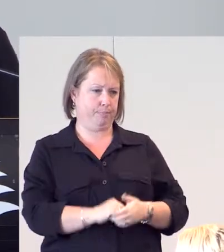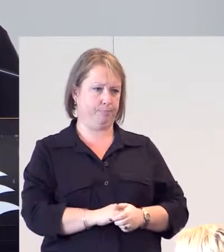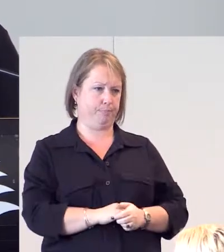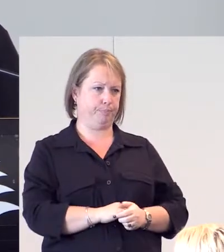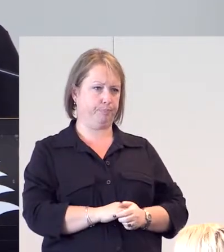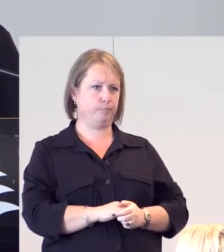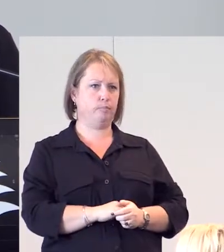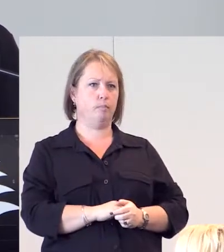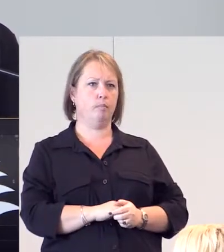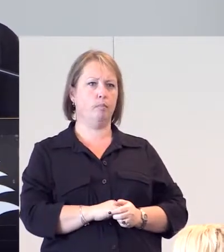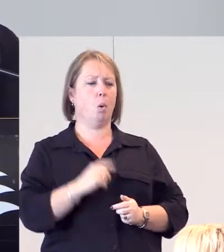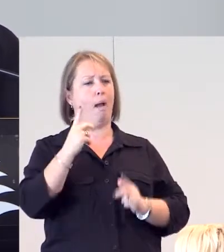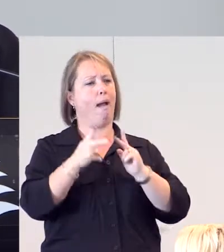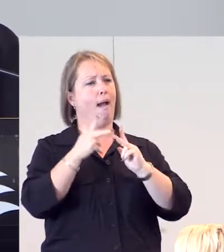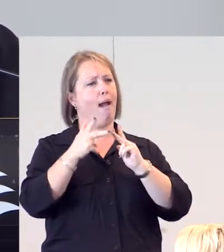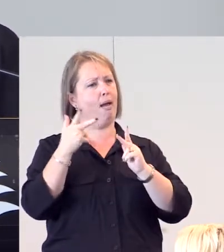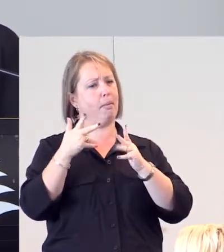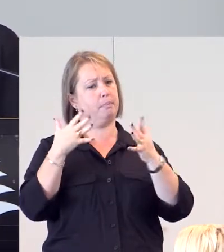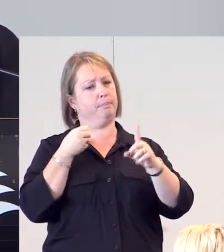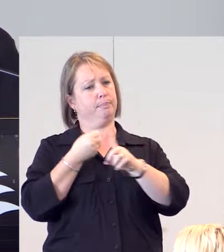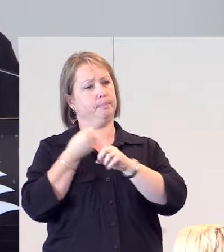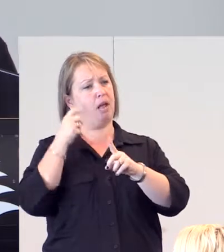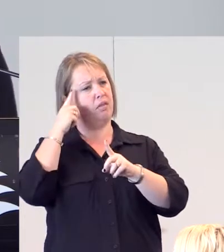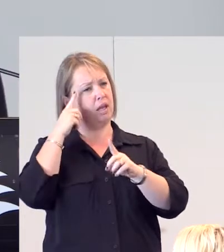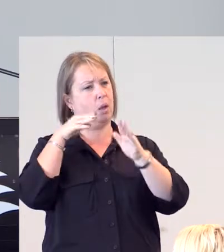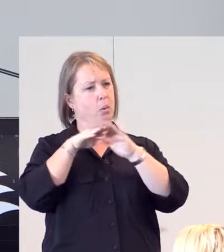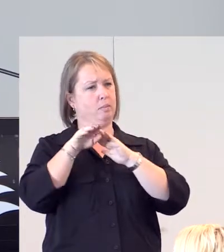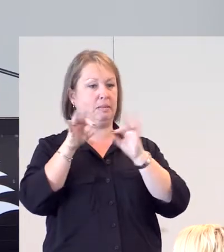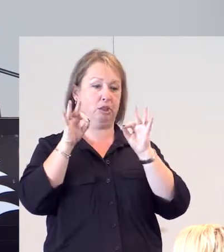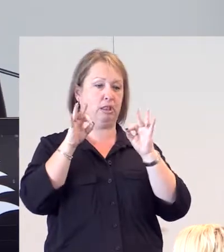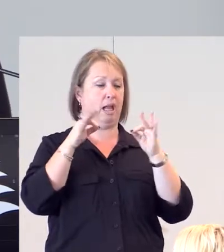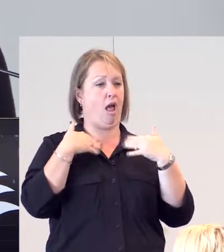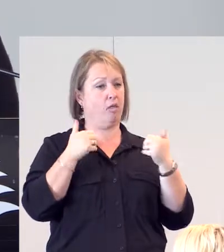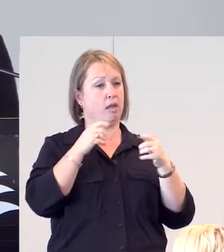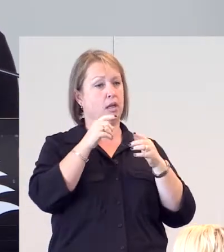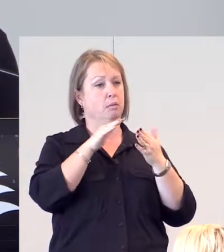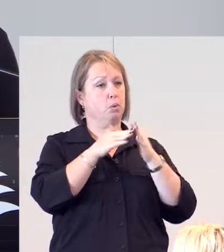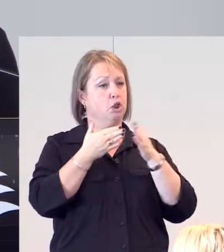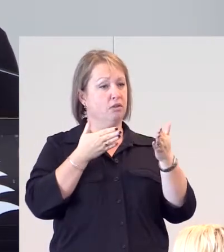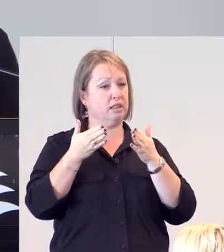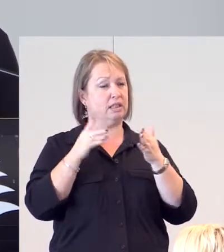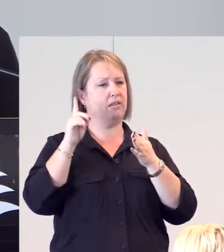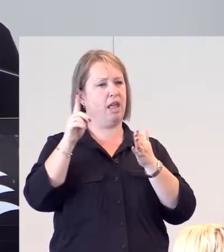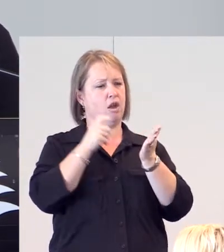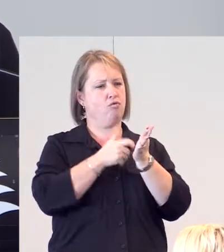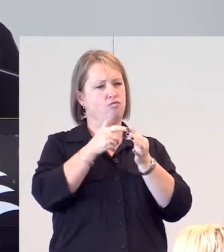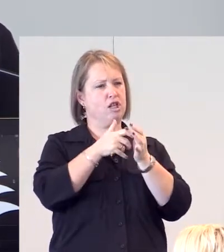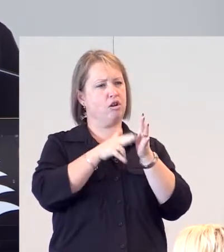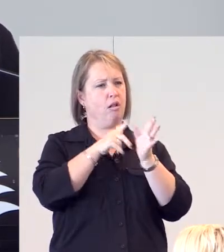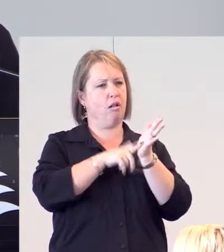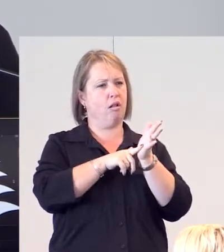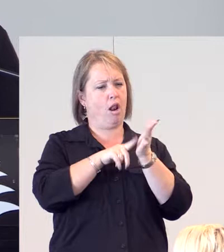One of the other main impacts I think that's going to affect, especially health and community services, is that regional loading is going to be removed